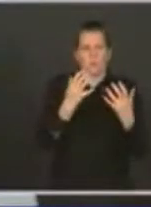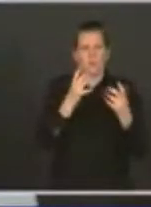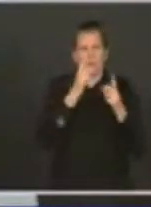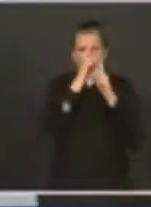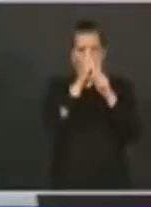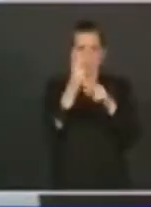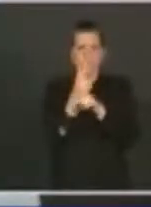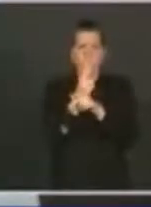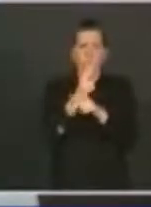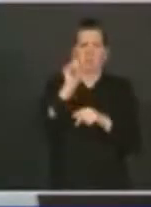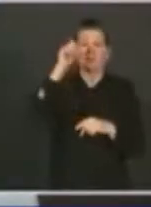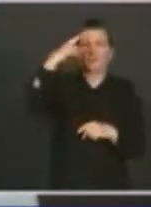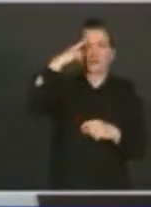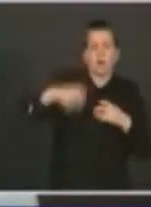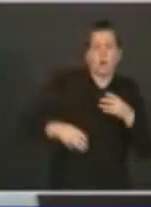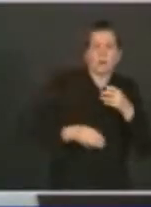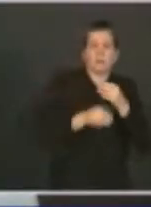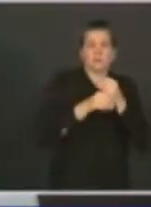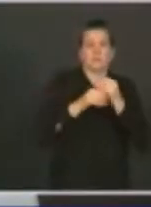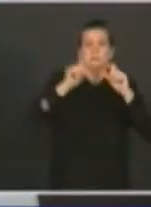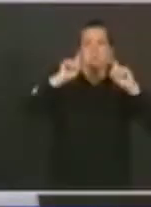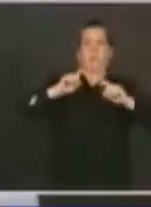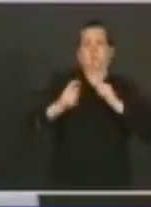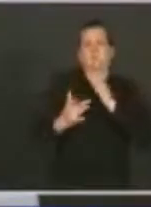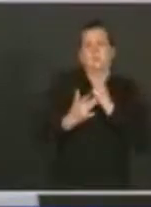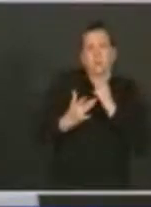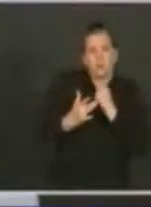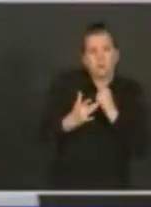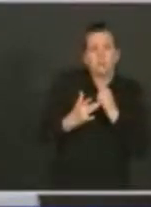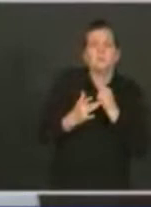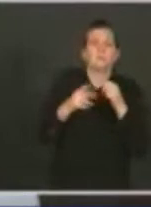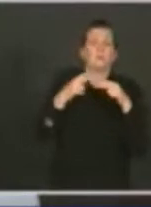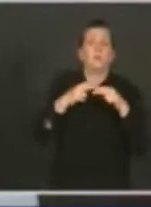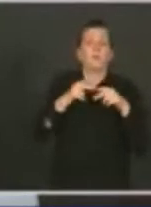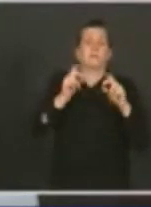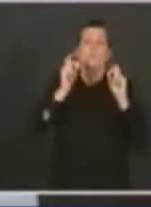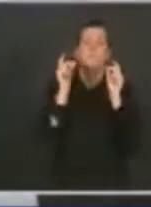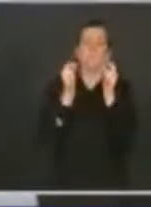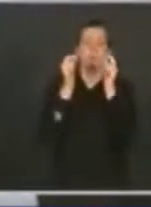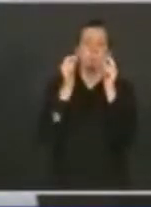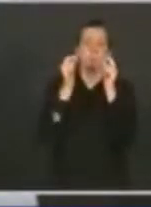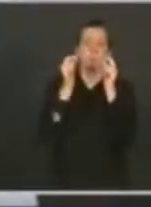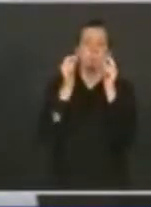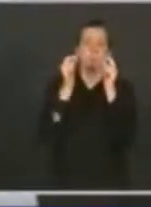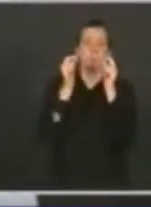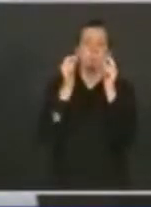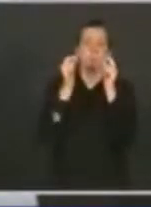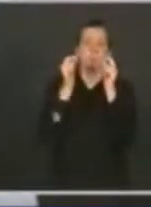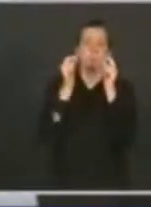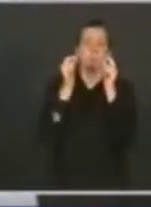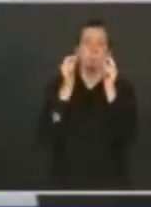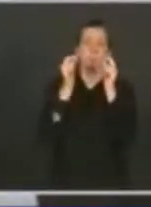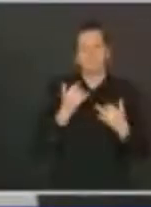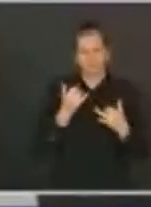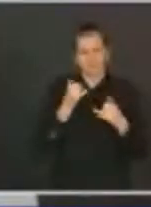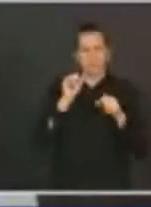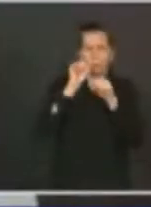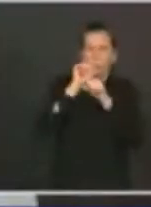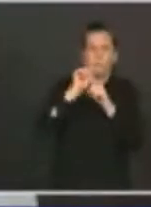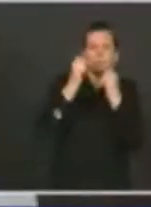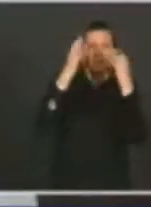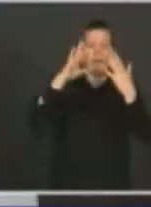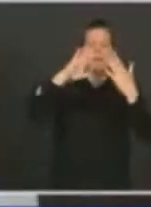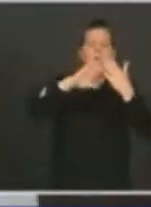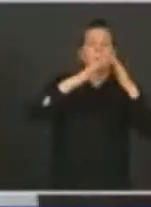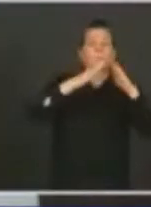additional testing technologies, our rapid testing that we've received. We're working with community-based organizations and making sure